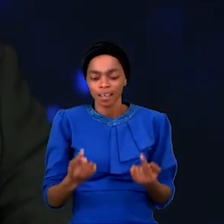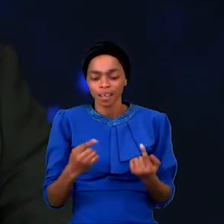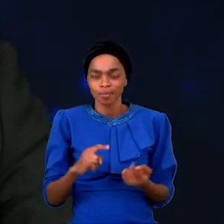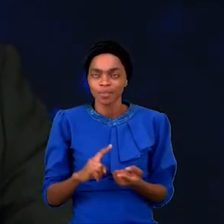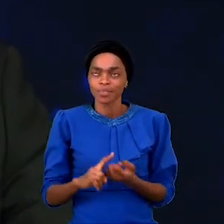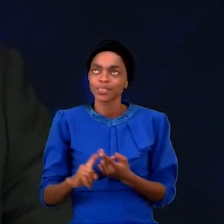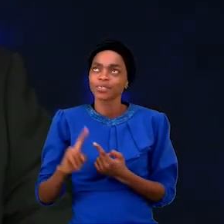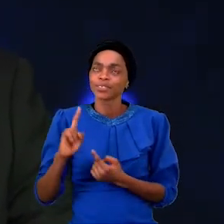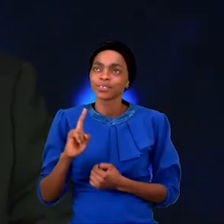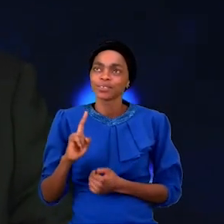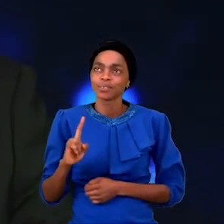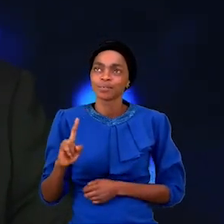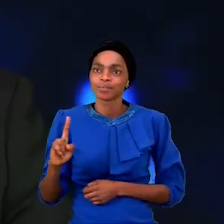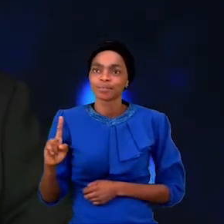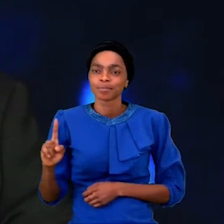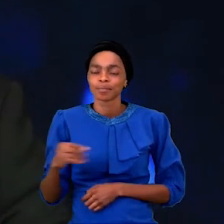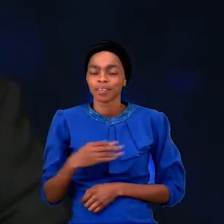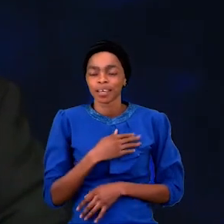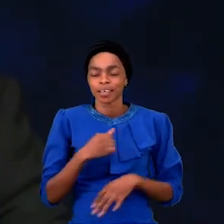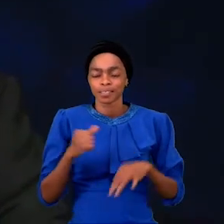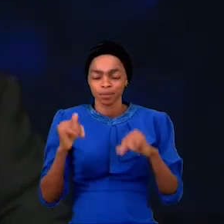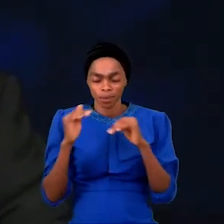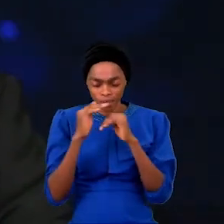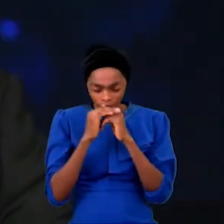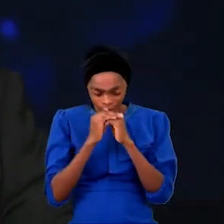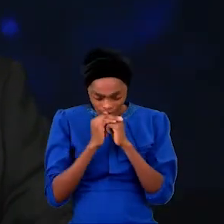at your feet.